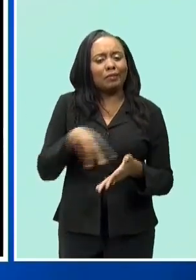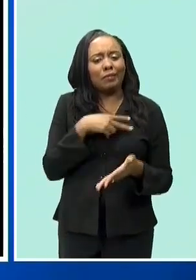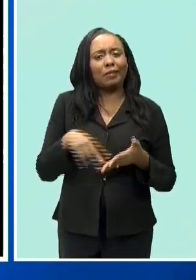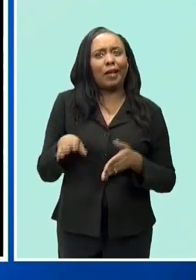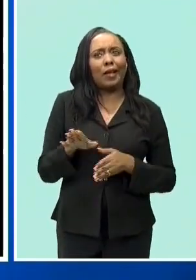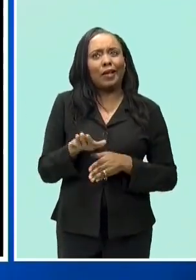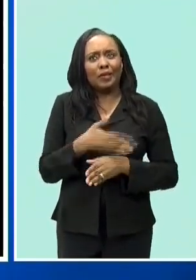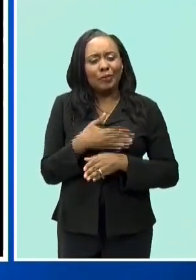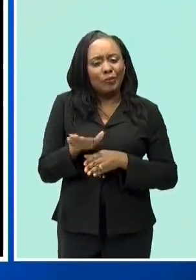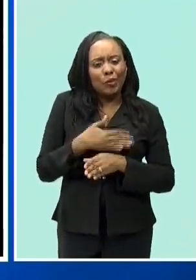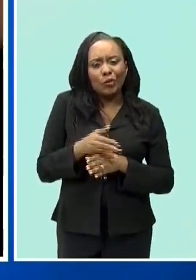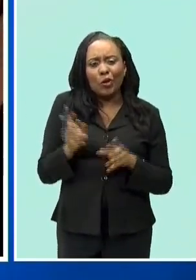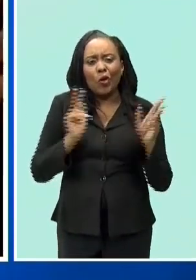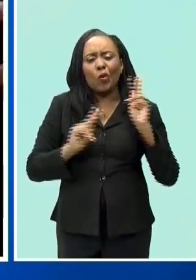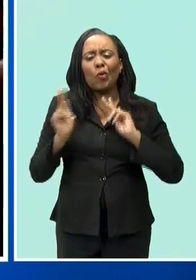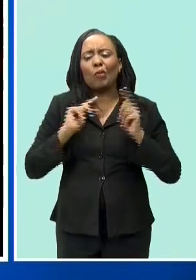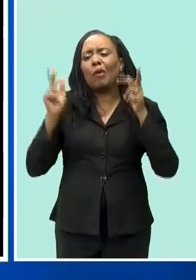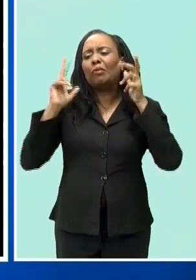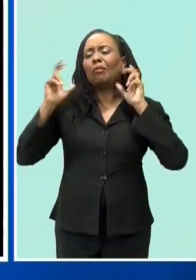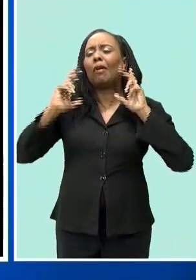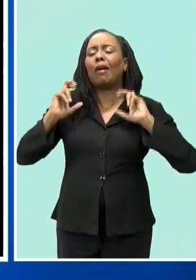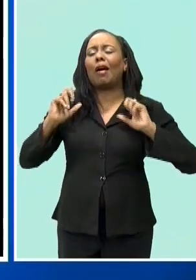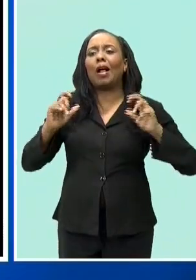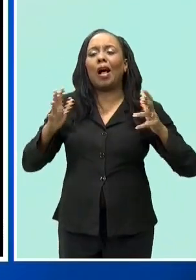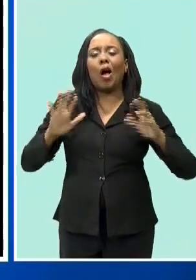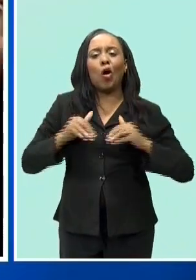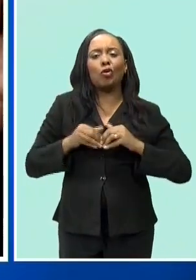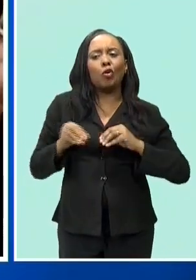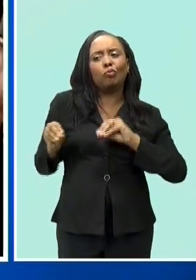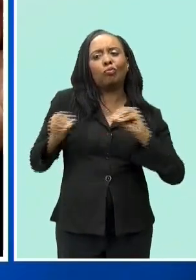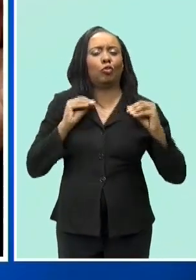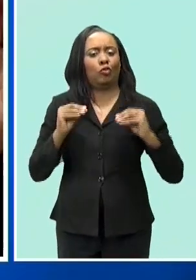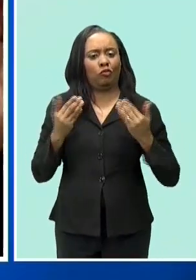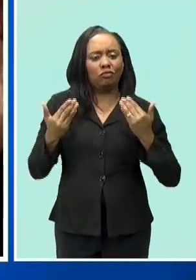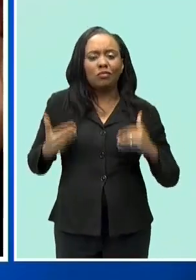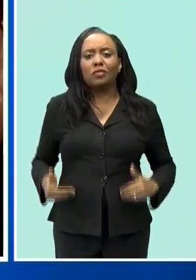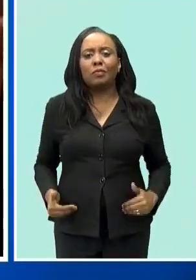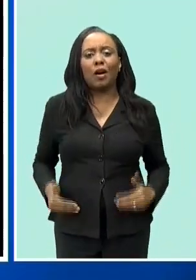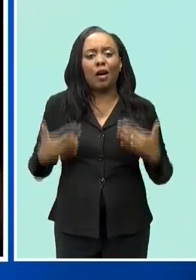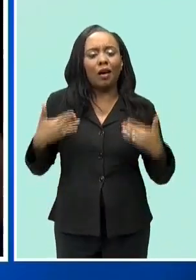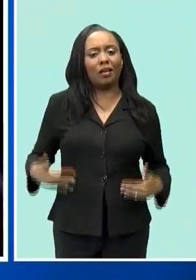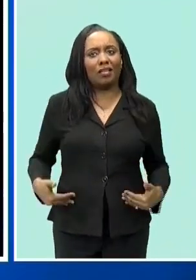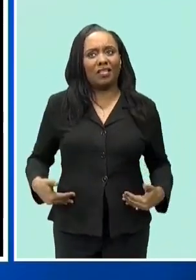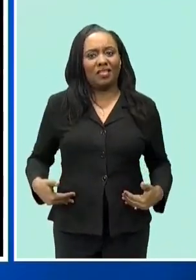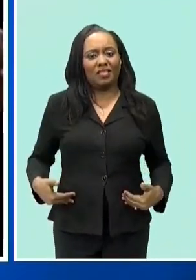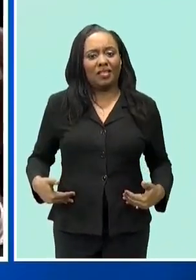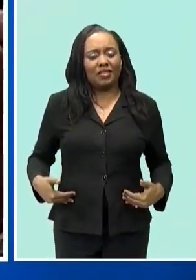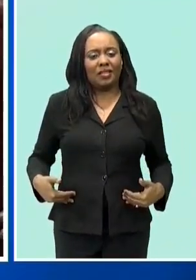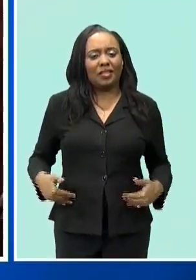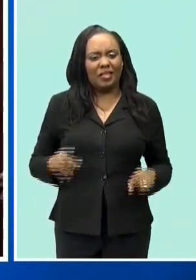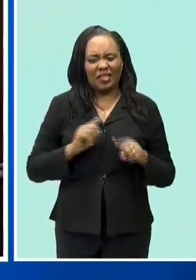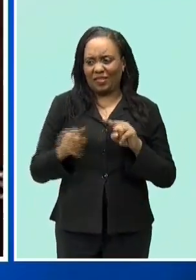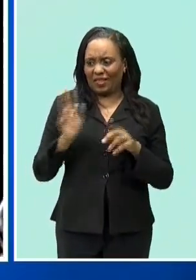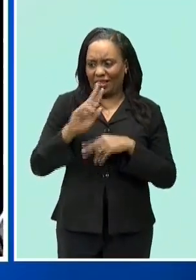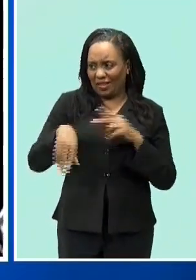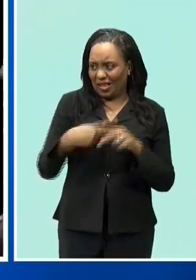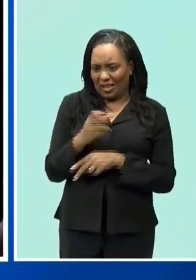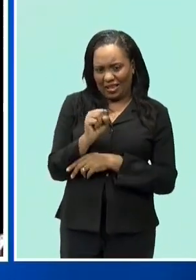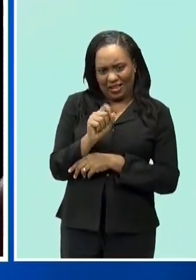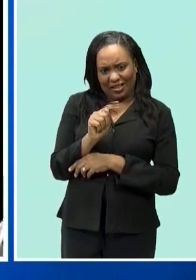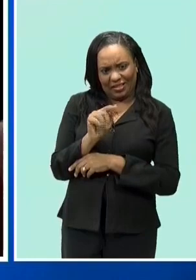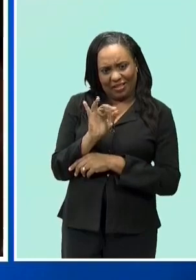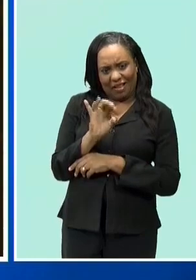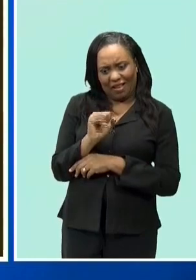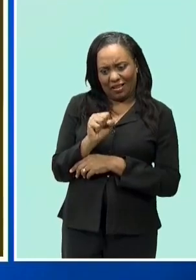to Bells Combo, completely different, but then all, according to Gordon, a fusion of